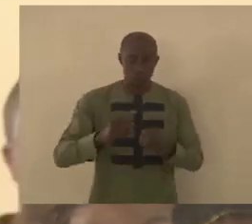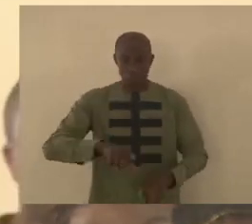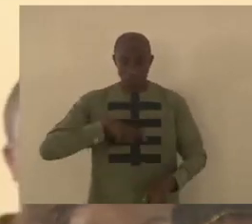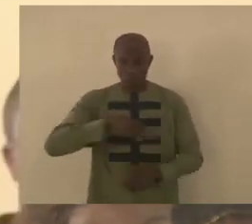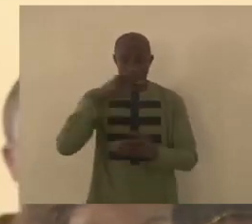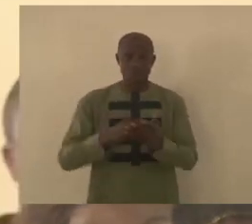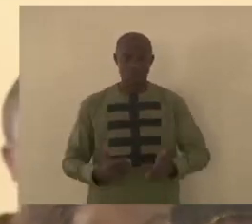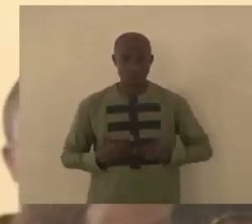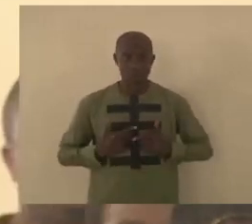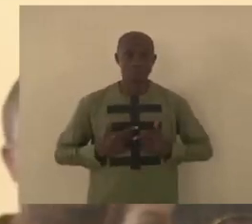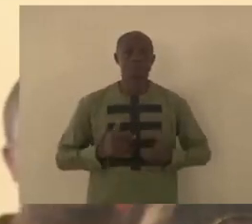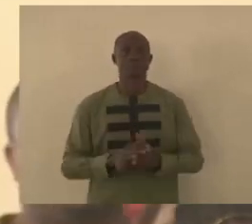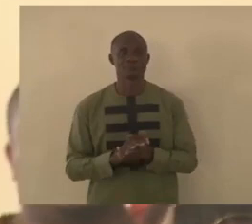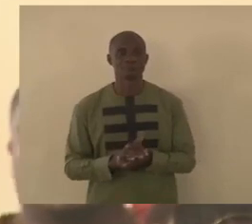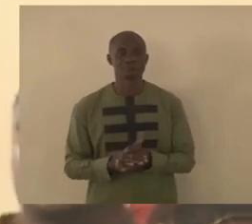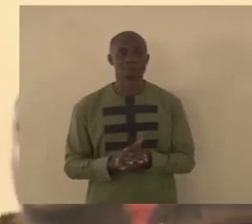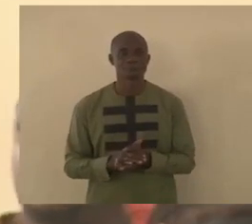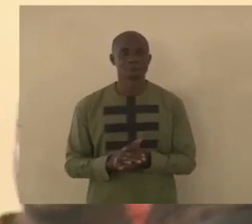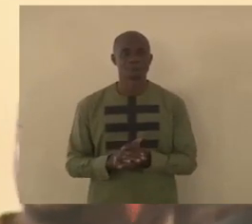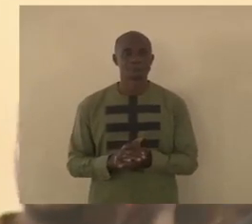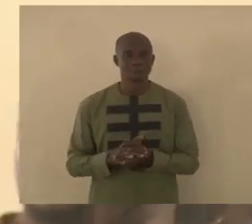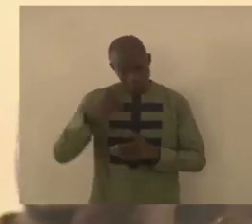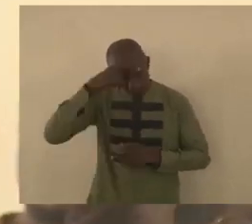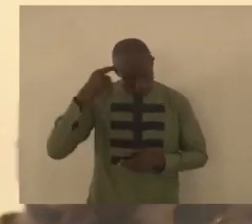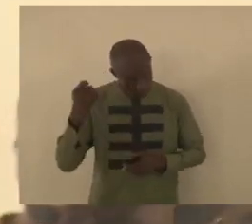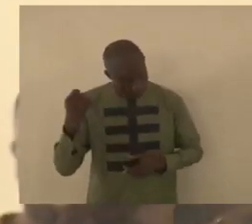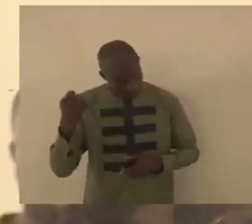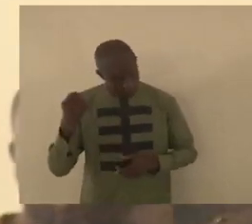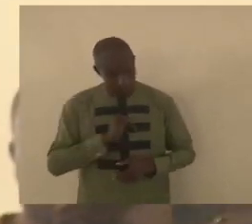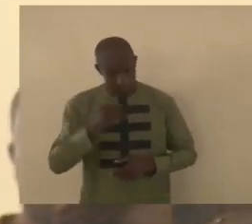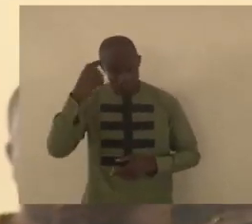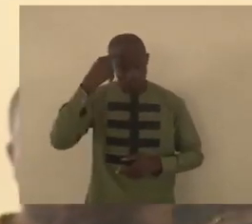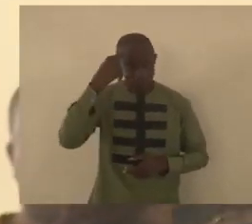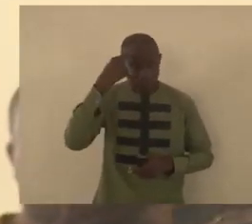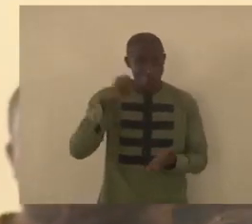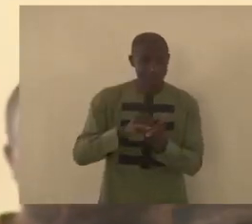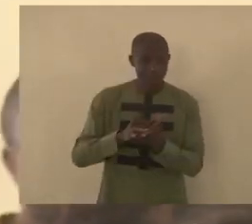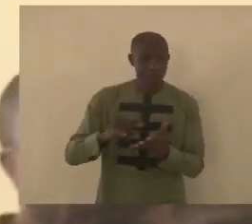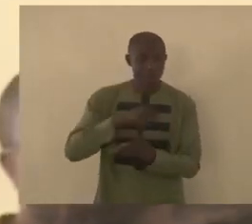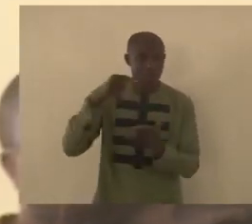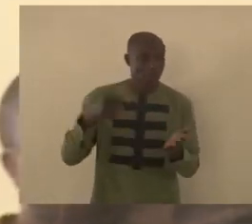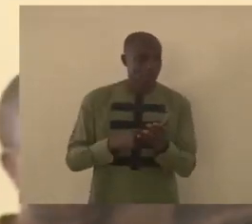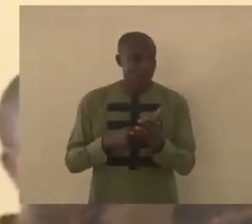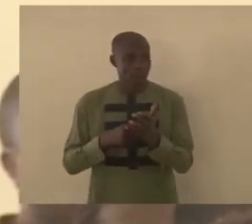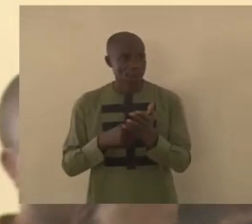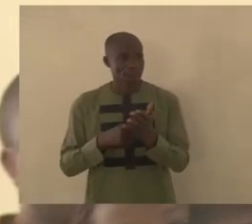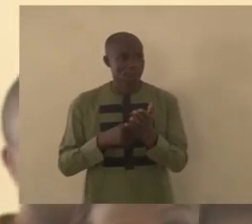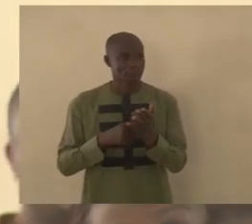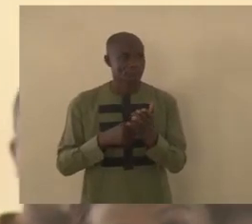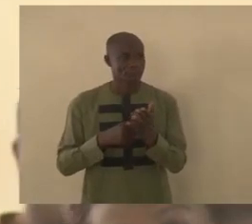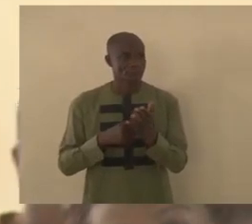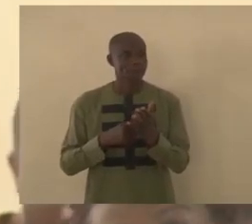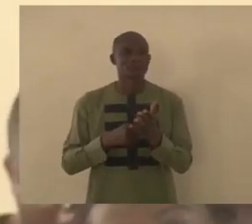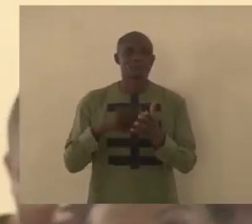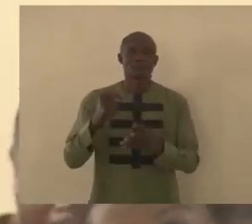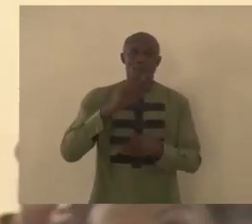live this life has been doing to Christianity. Because I think that this contributed